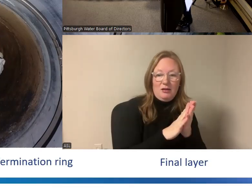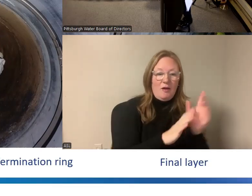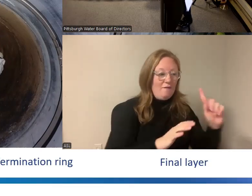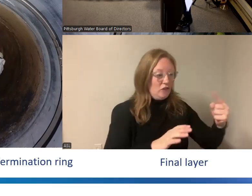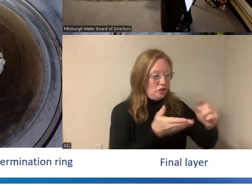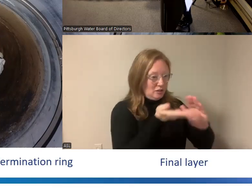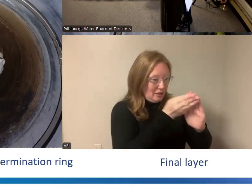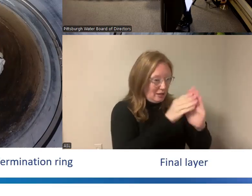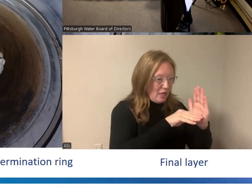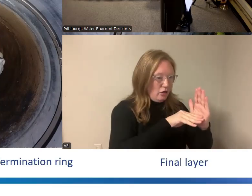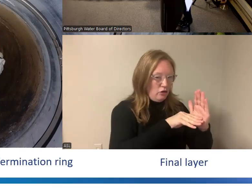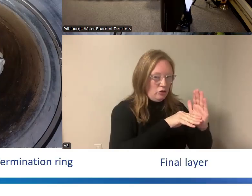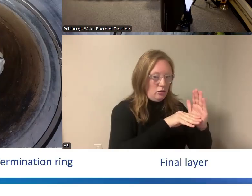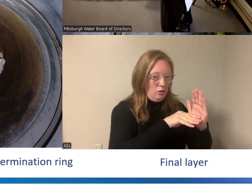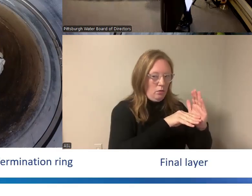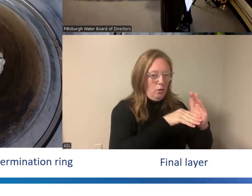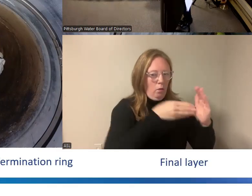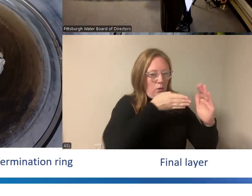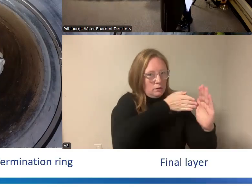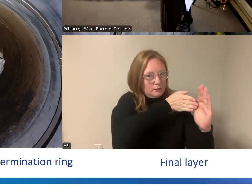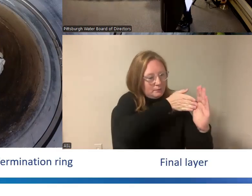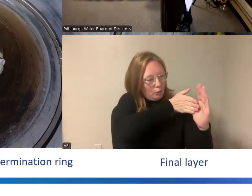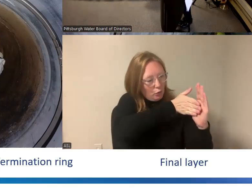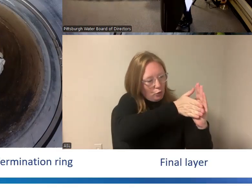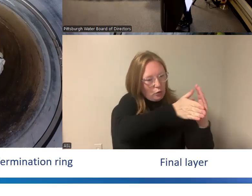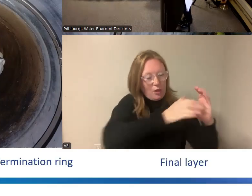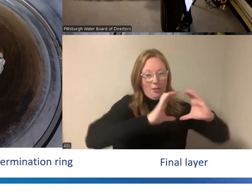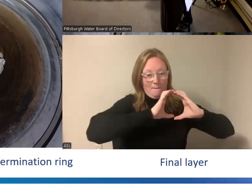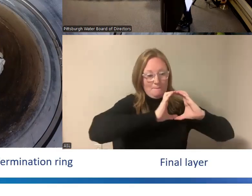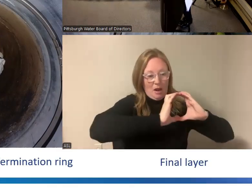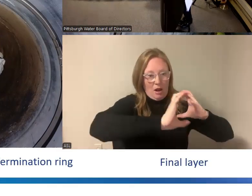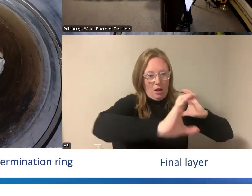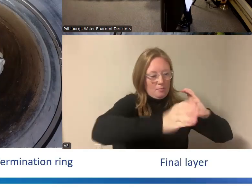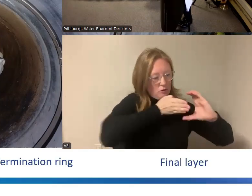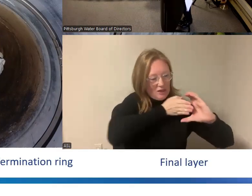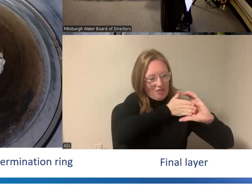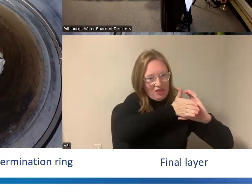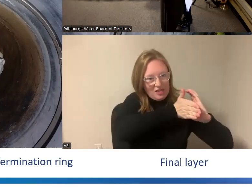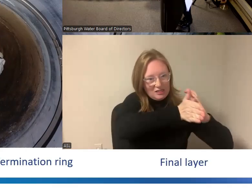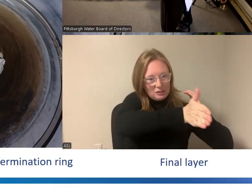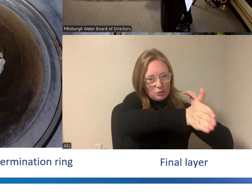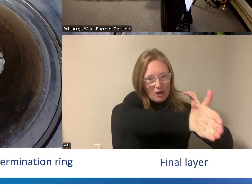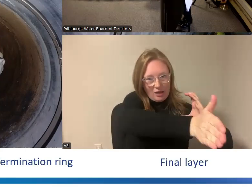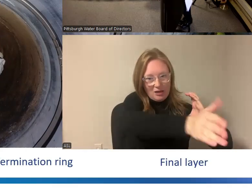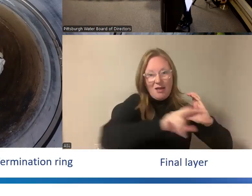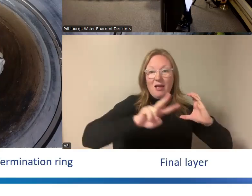layer goes in longitudinal along the length of the pipe. The second goes in circumferential.